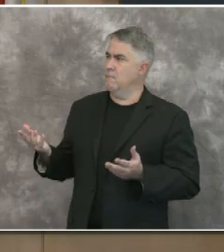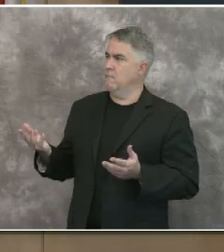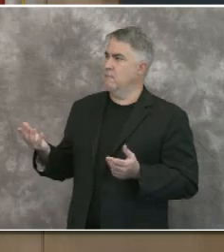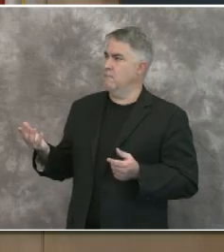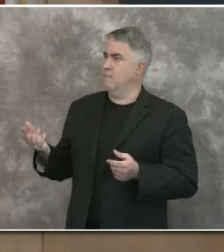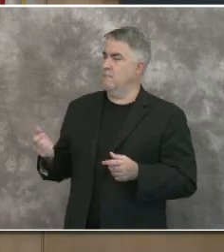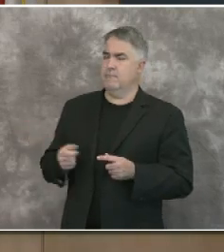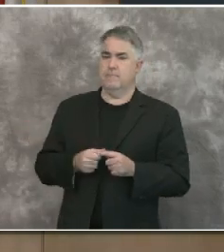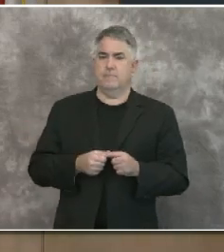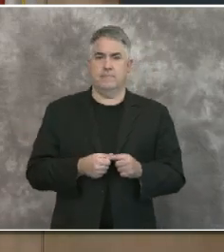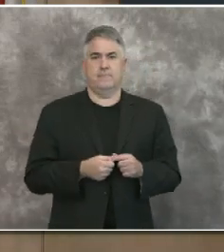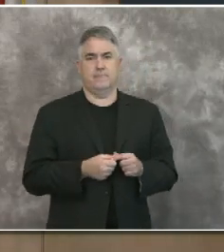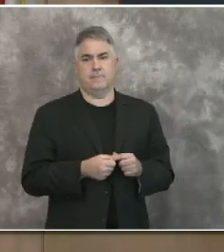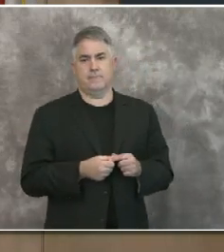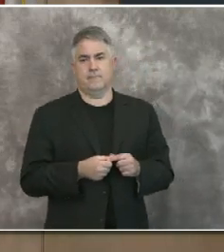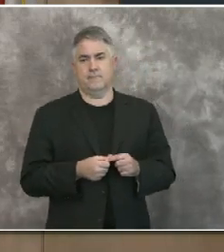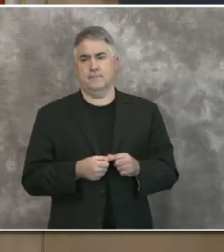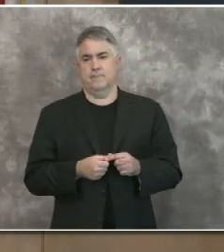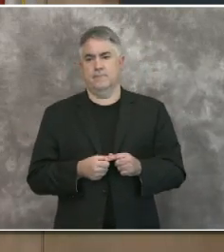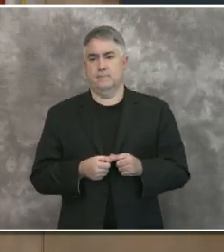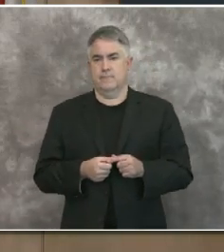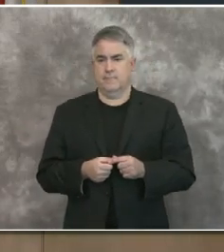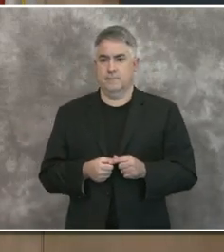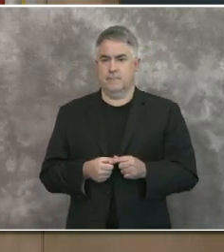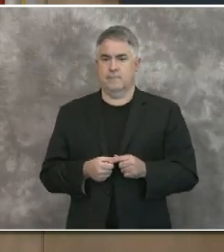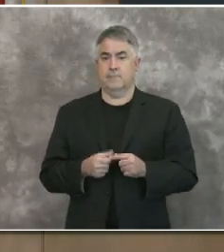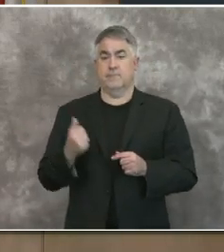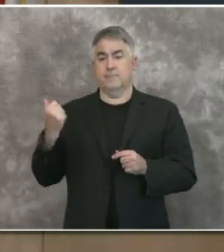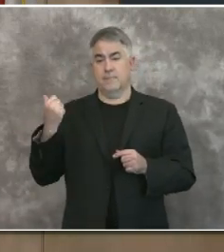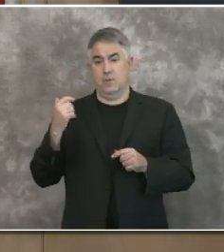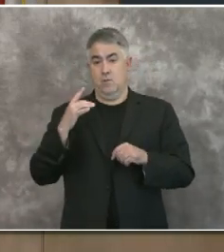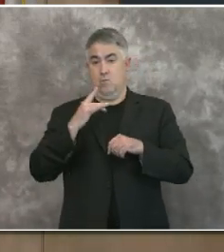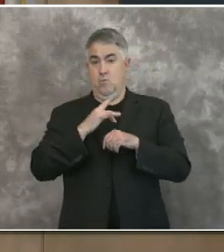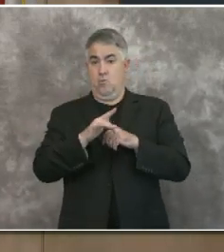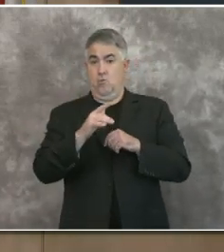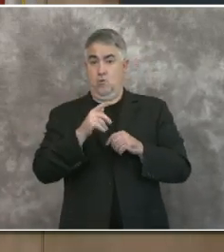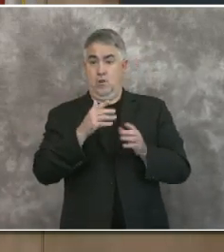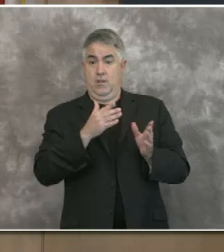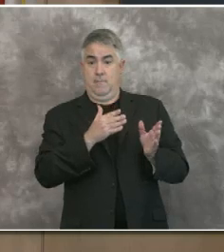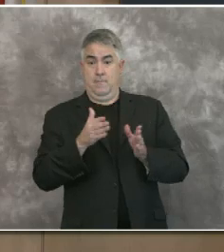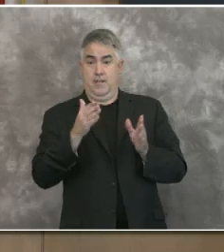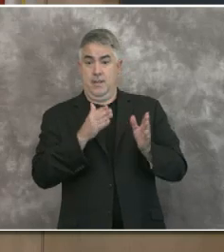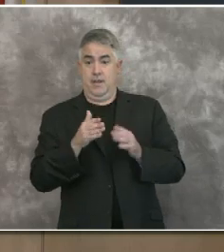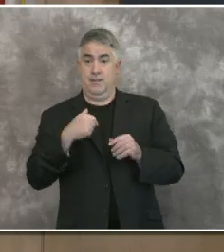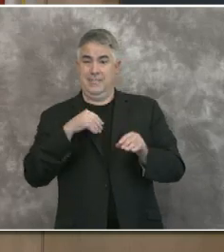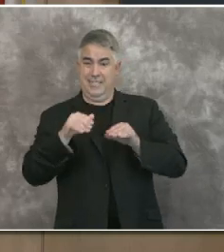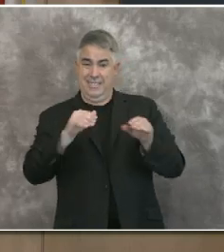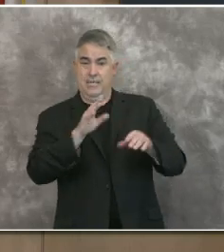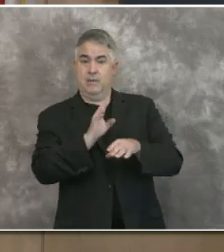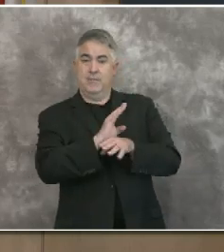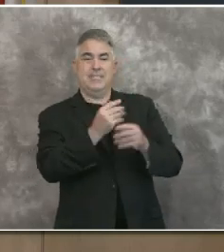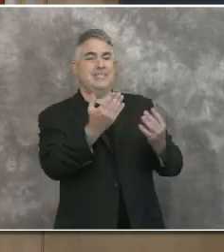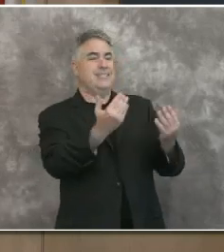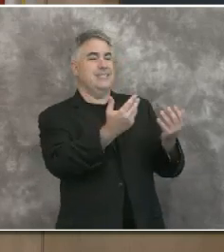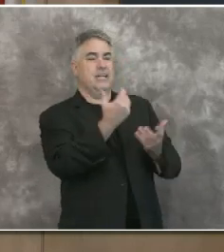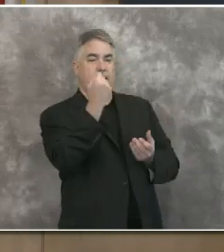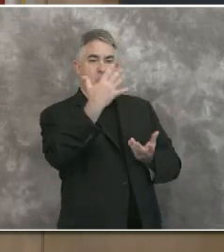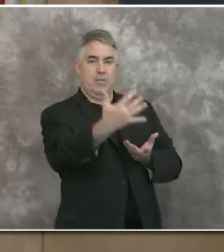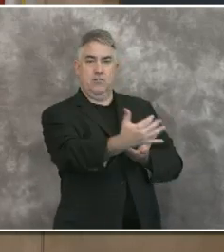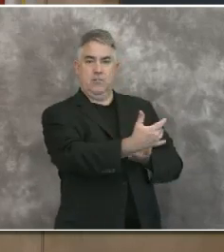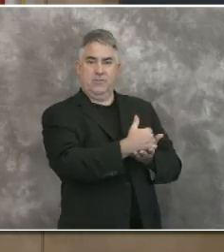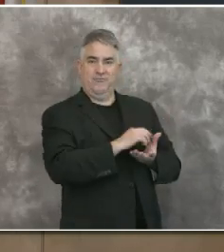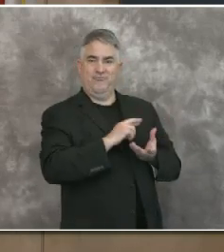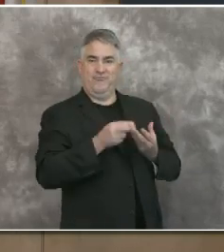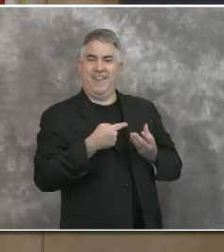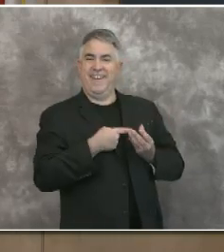many. In the early phases of this, we were asking businesses to send us a copy of their plan. We weren't approving them.